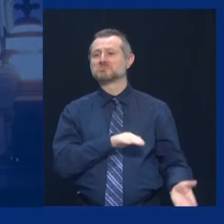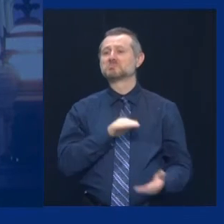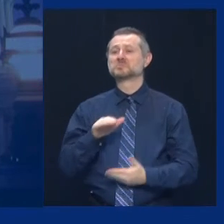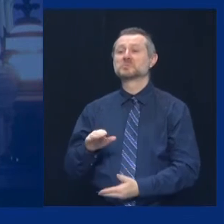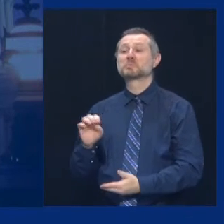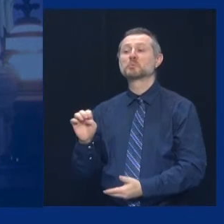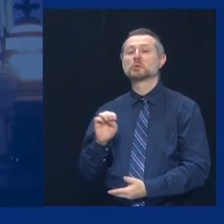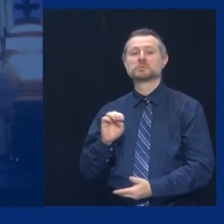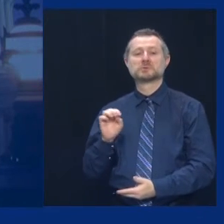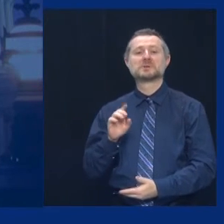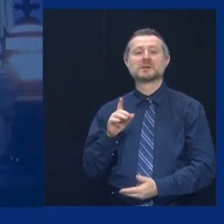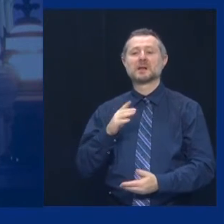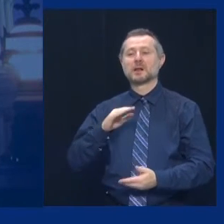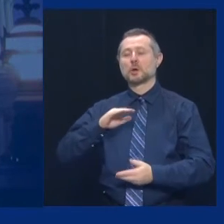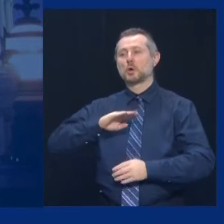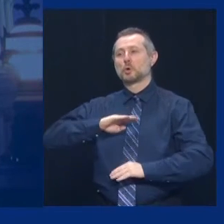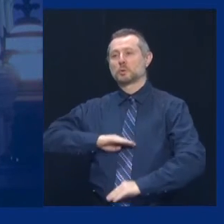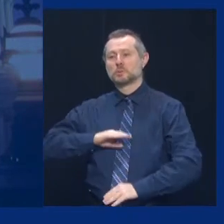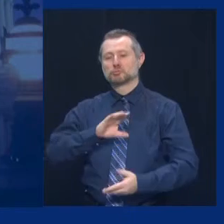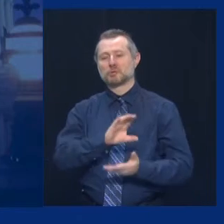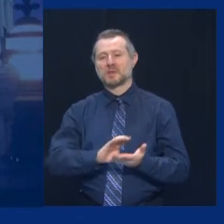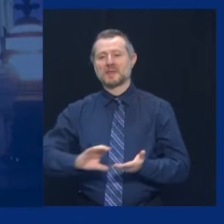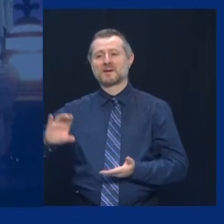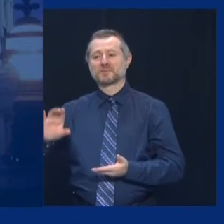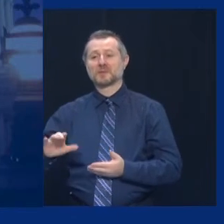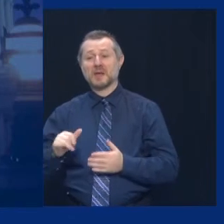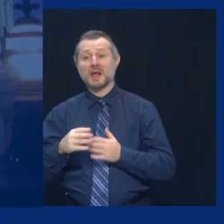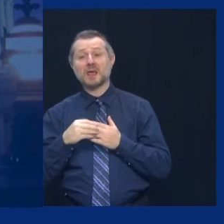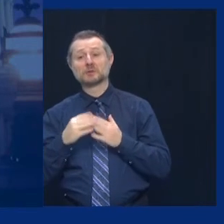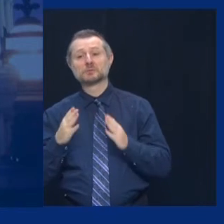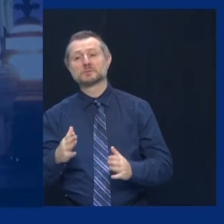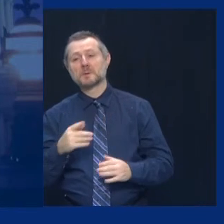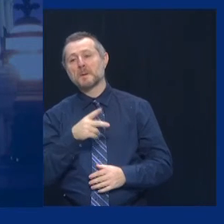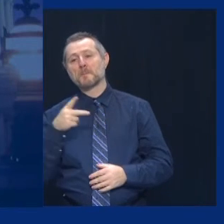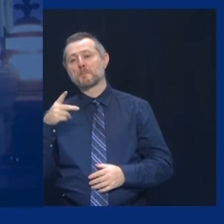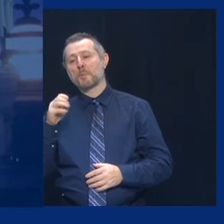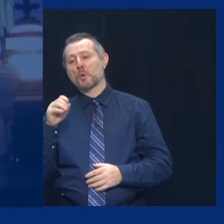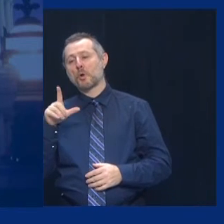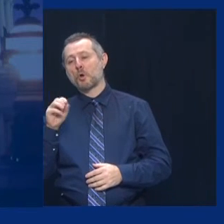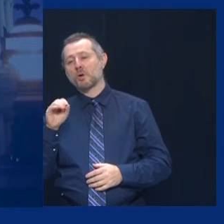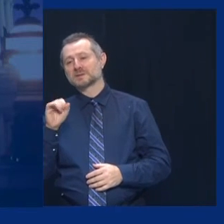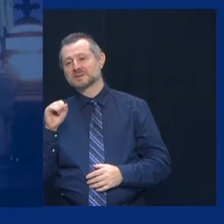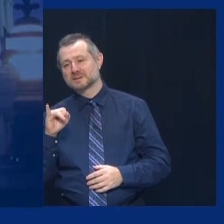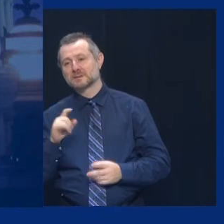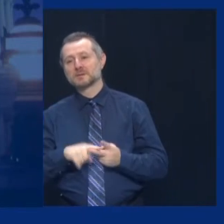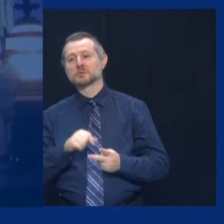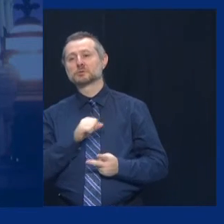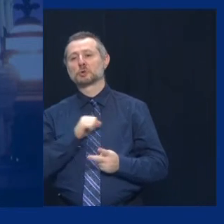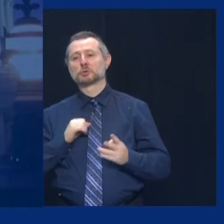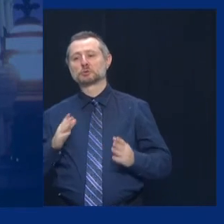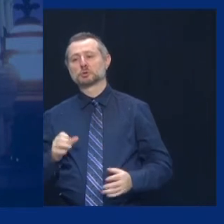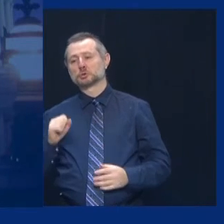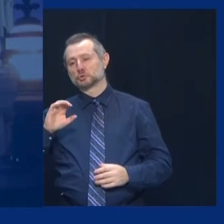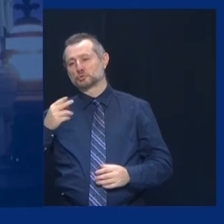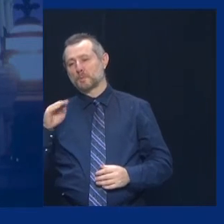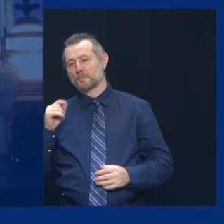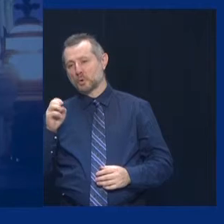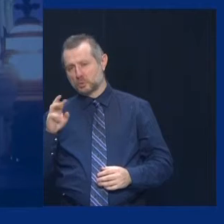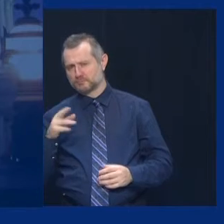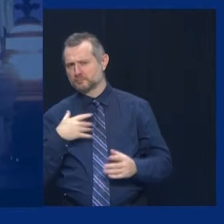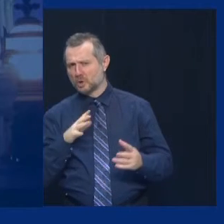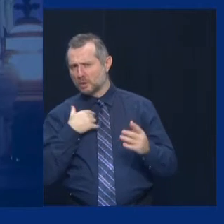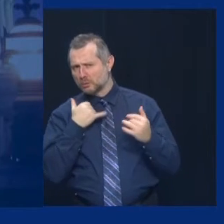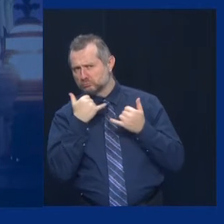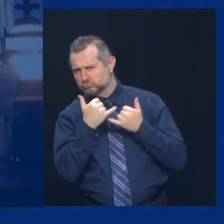I spoke to Leader Pelosi about it a number of times. I spoke to Senator Schumer about it a number of times. I know they were working